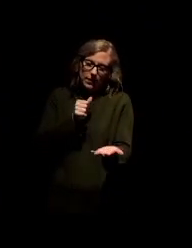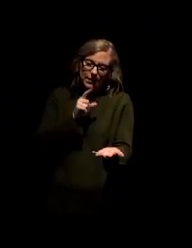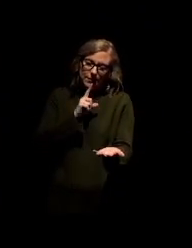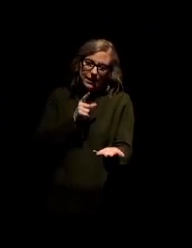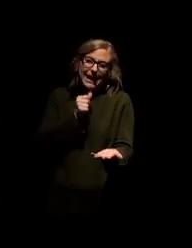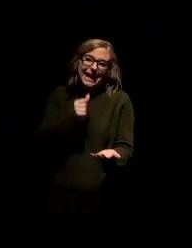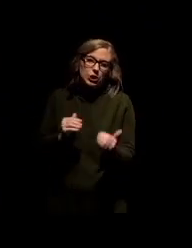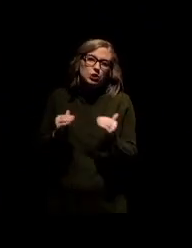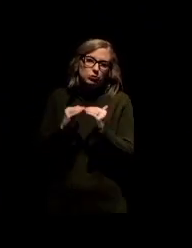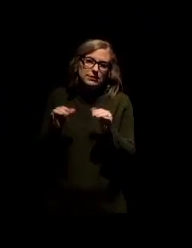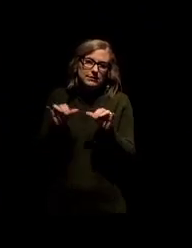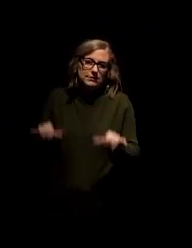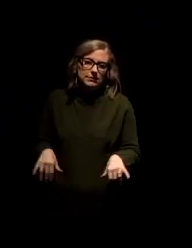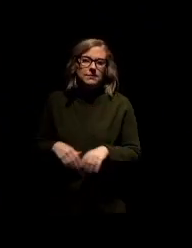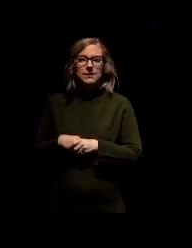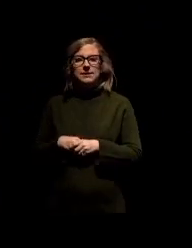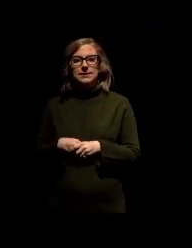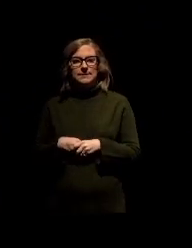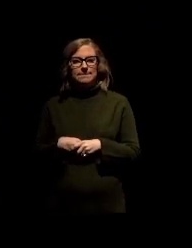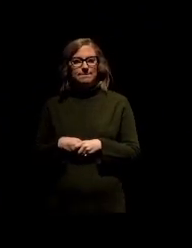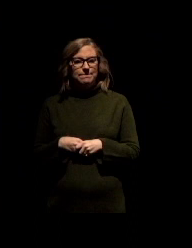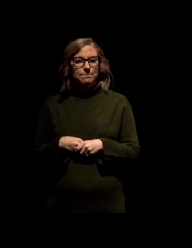about.